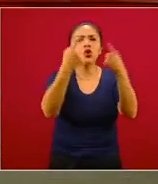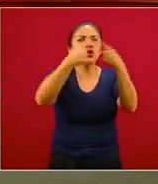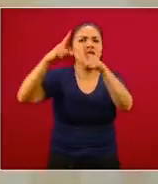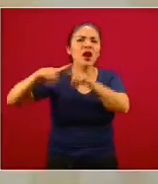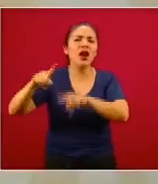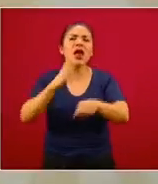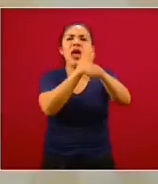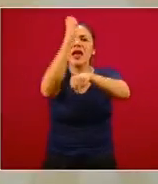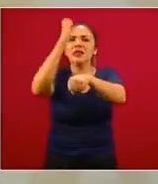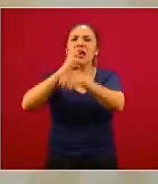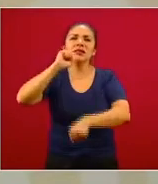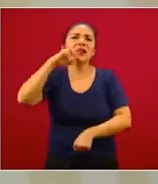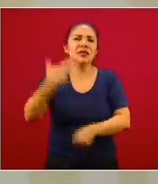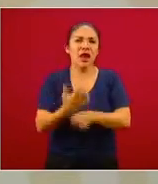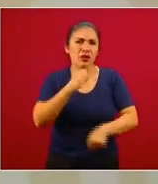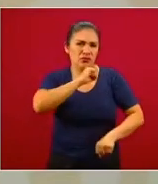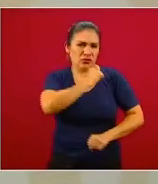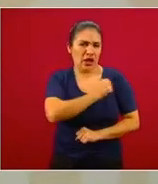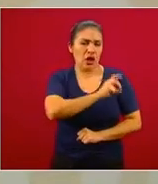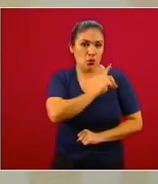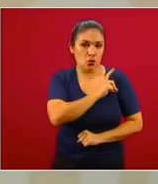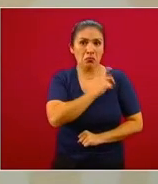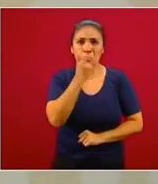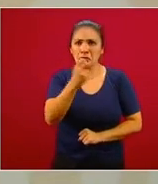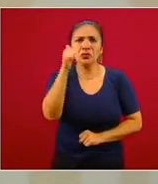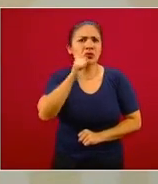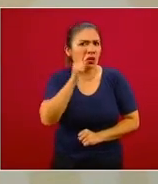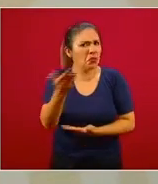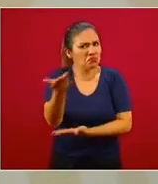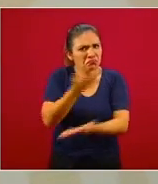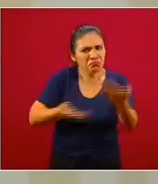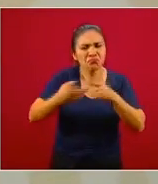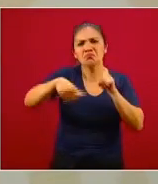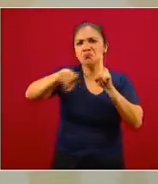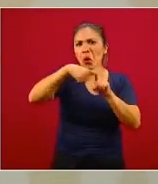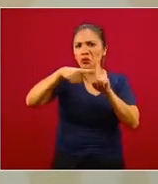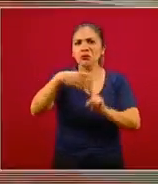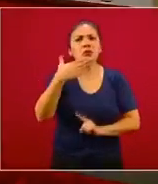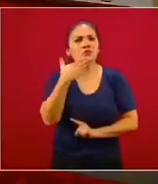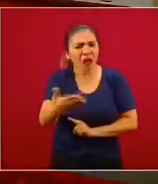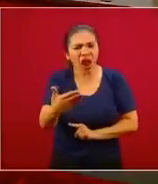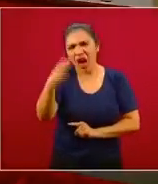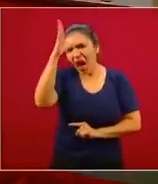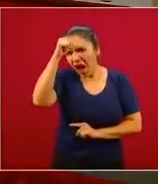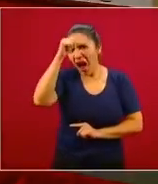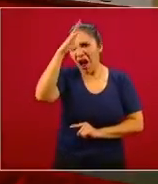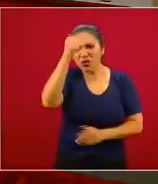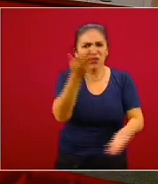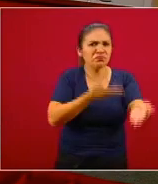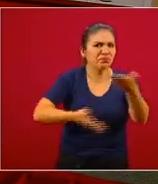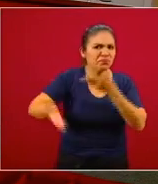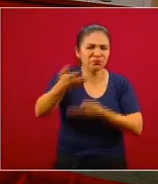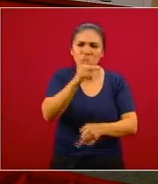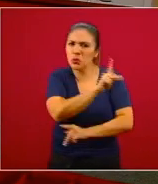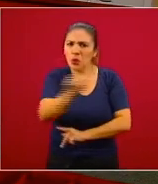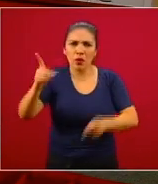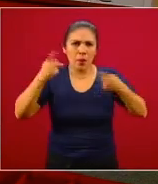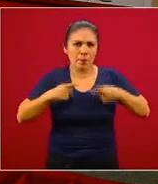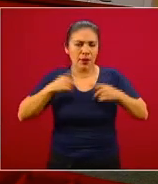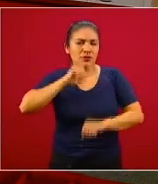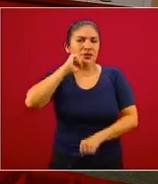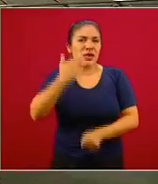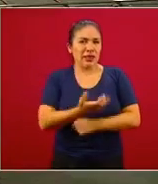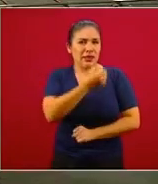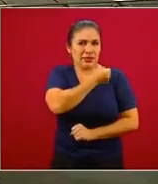32 health ministers. What can I tell you? It's always such a positive environment. Everyone's very committed. All those